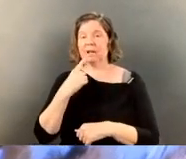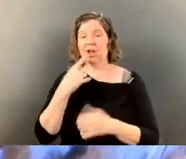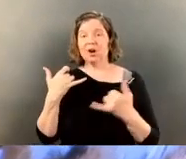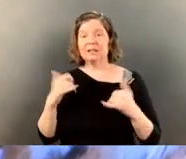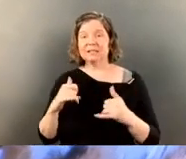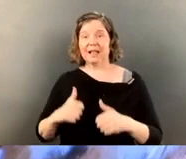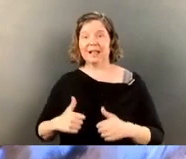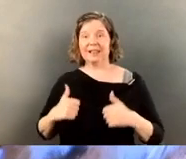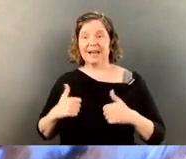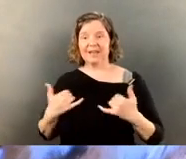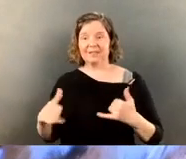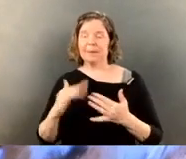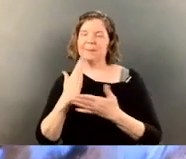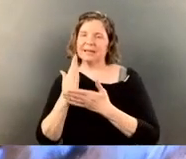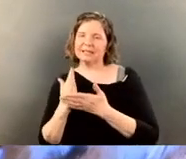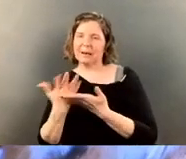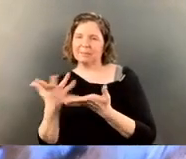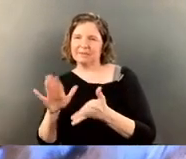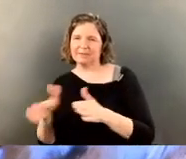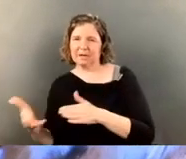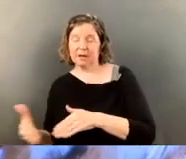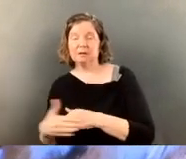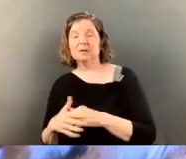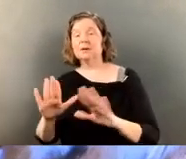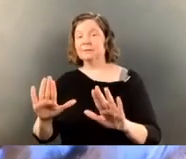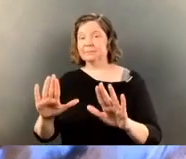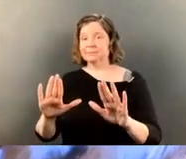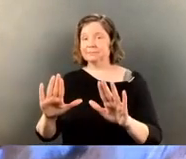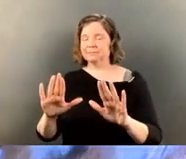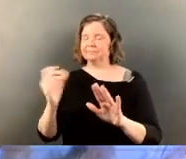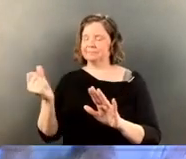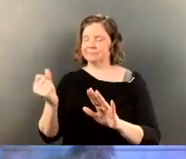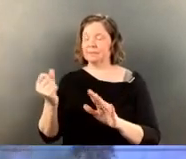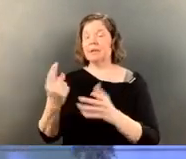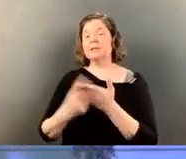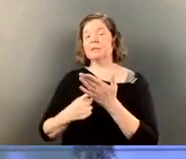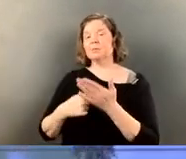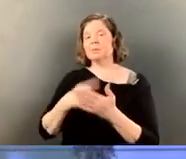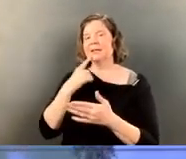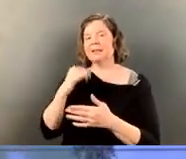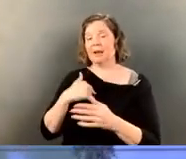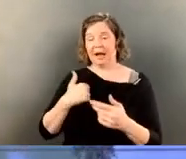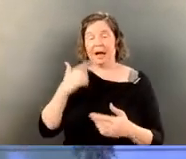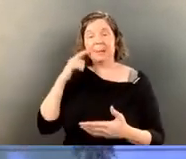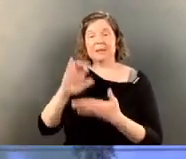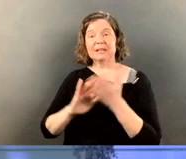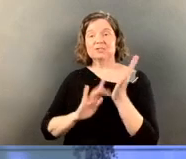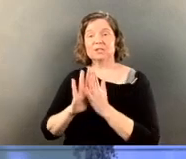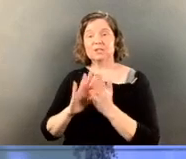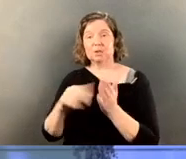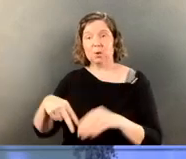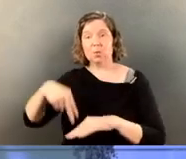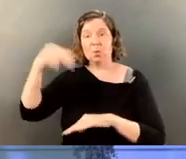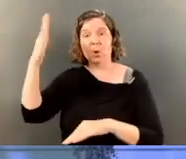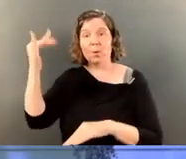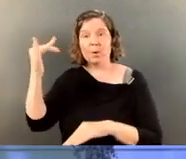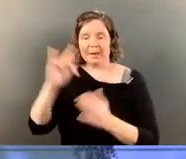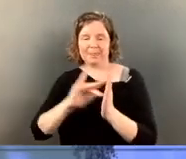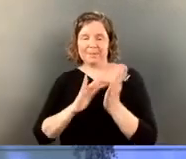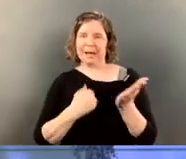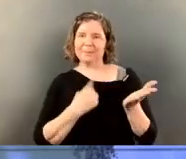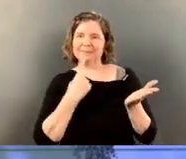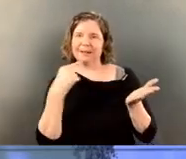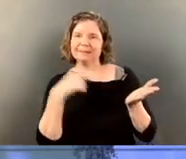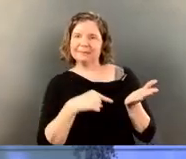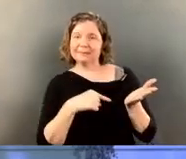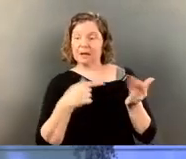still alive, though some have died." See, sometimes we say things like, "I believe Jesus rose from the dead because the Bible tells me